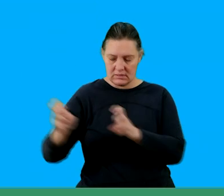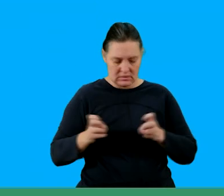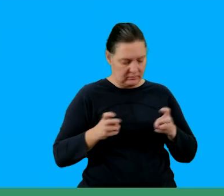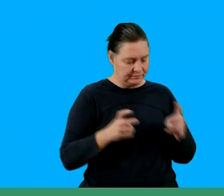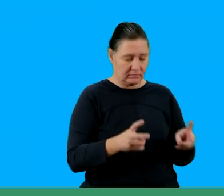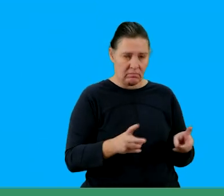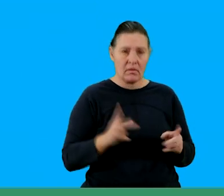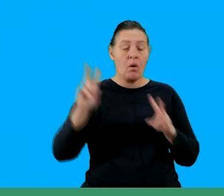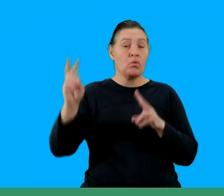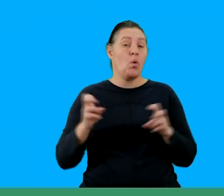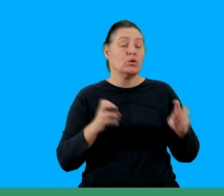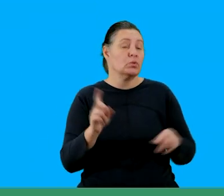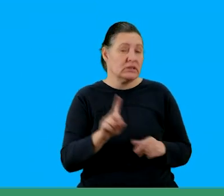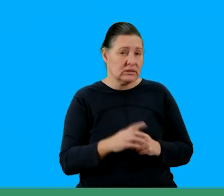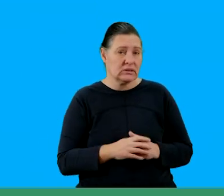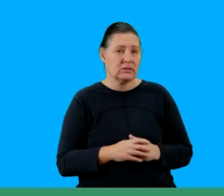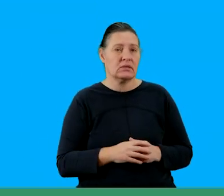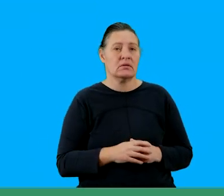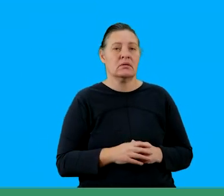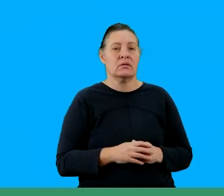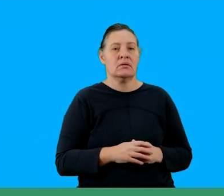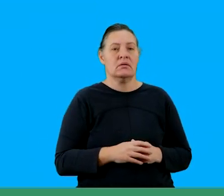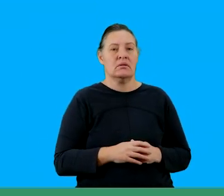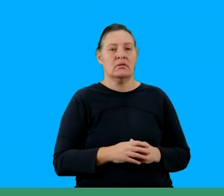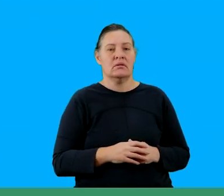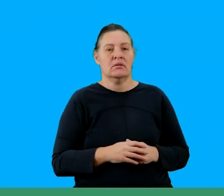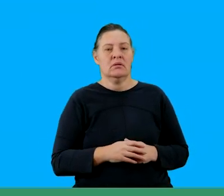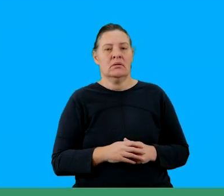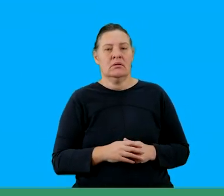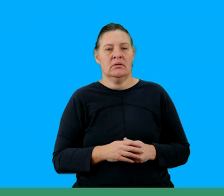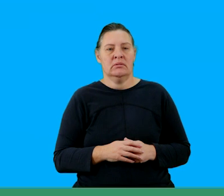quote. What do you quote? You quote that F,